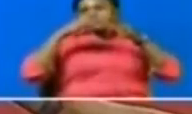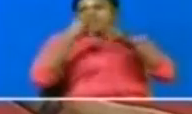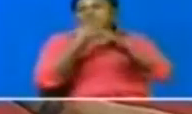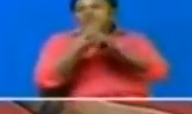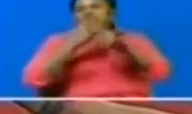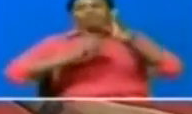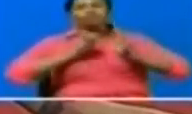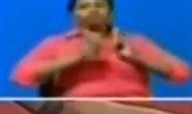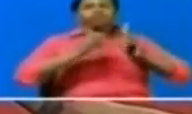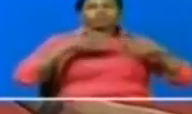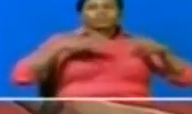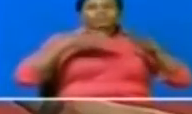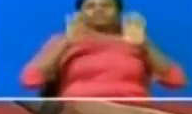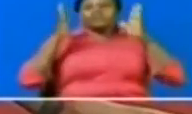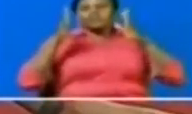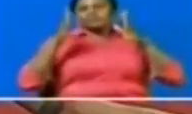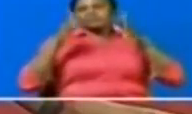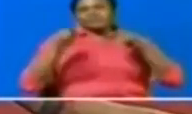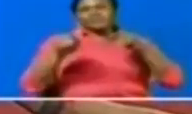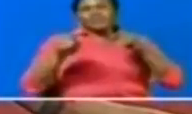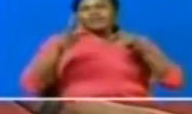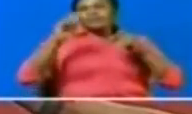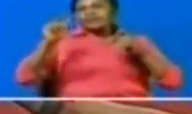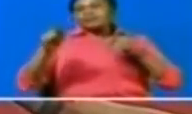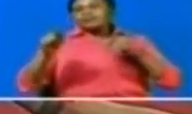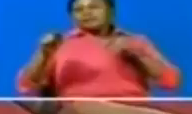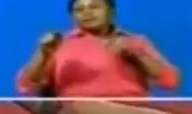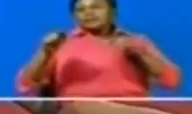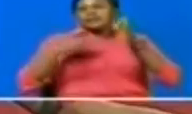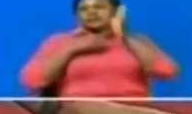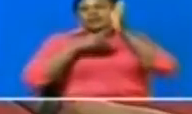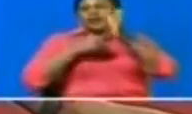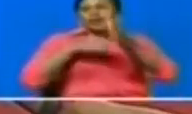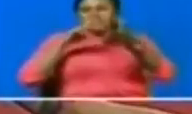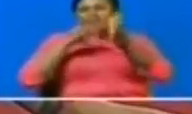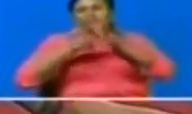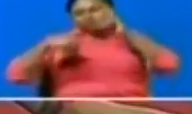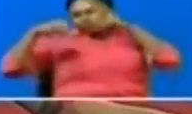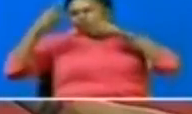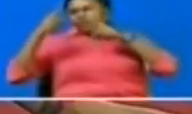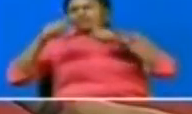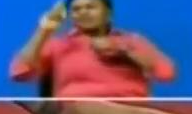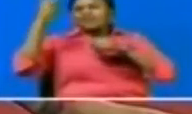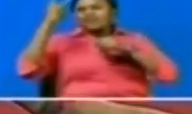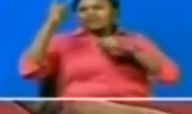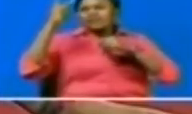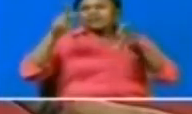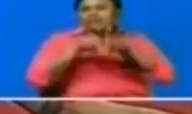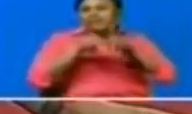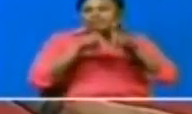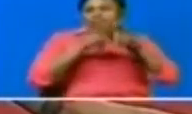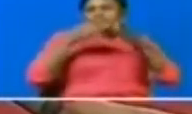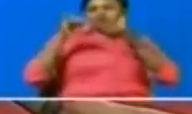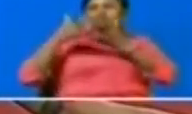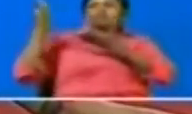athletes, among them celebrated Olympians. Bett was described as a torchbearer for Kenyans in hurdling. Elvis Kosgei